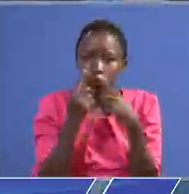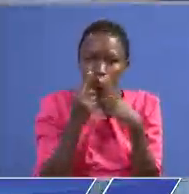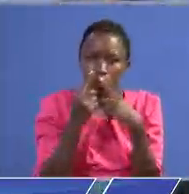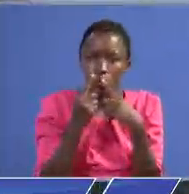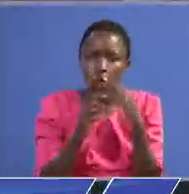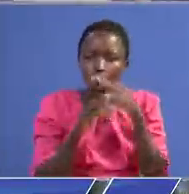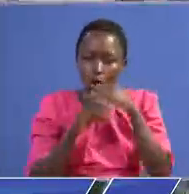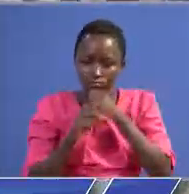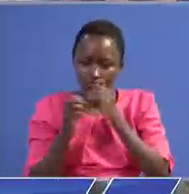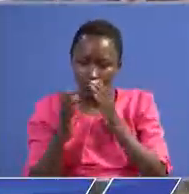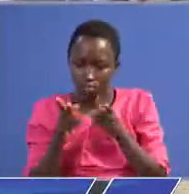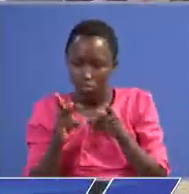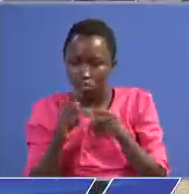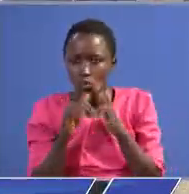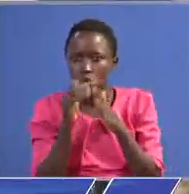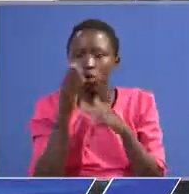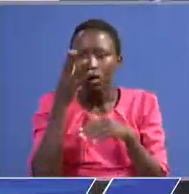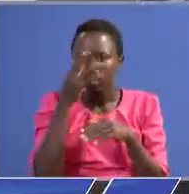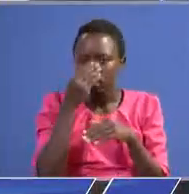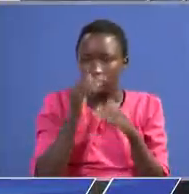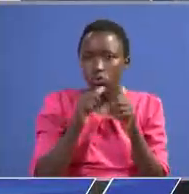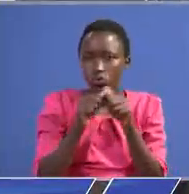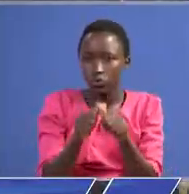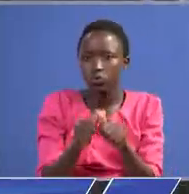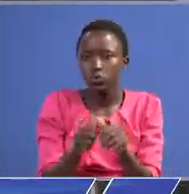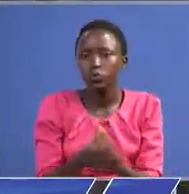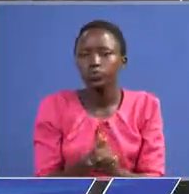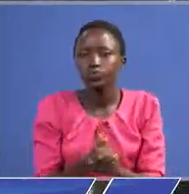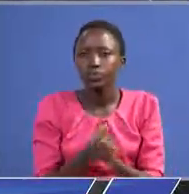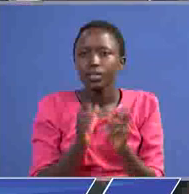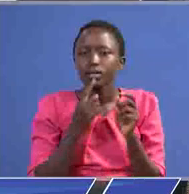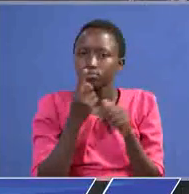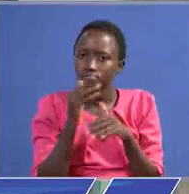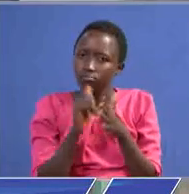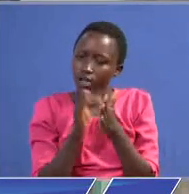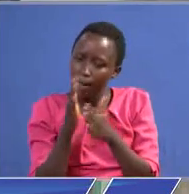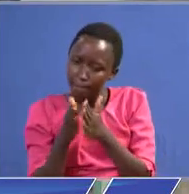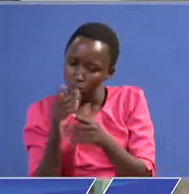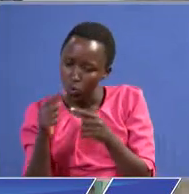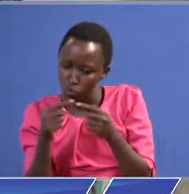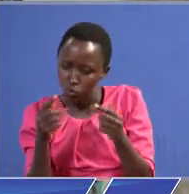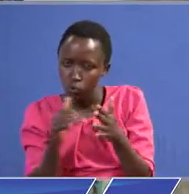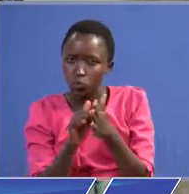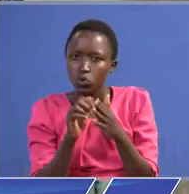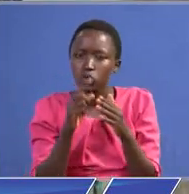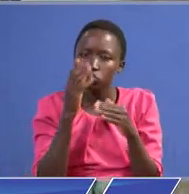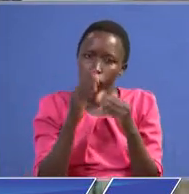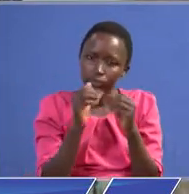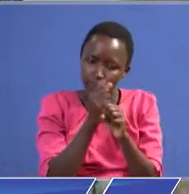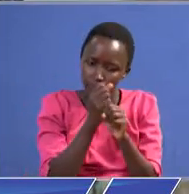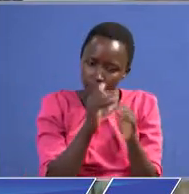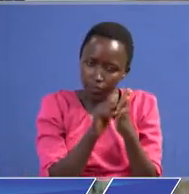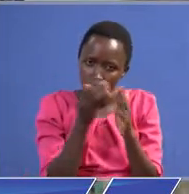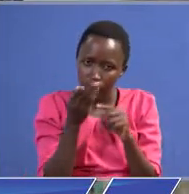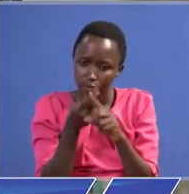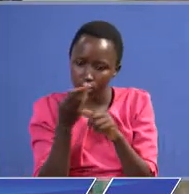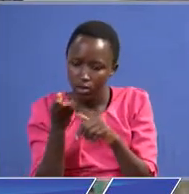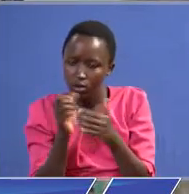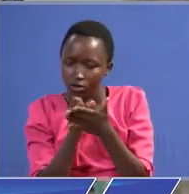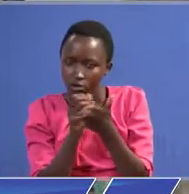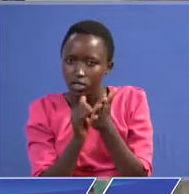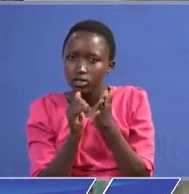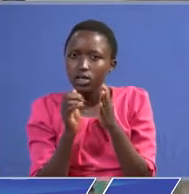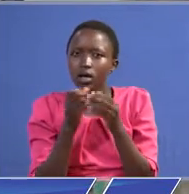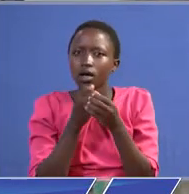close confidants of the top DP have continued. They claim the plan by the opposition to impeach Deputy President William Ruto